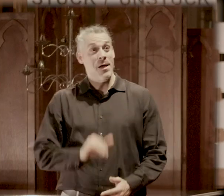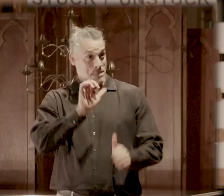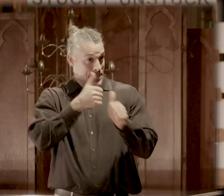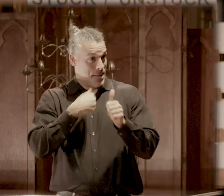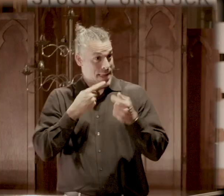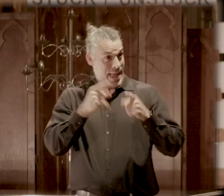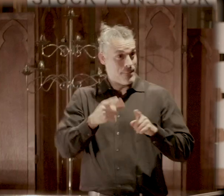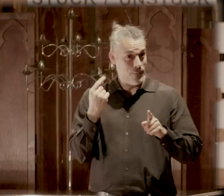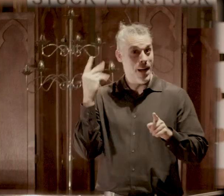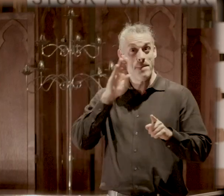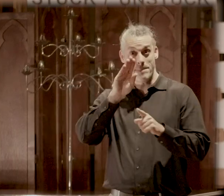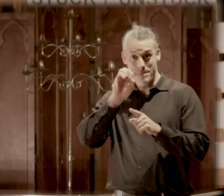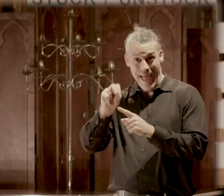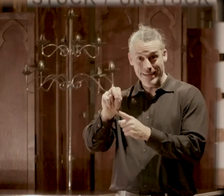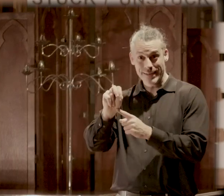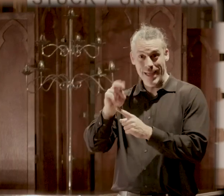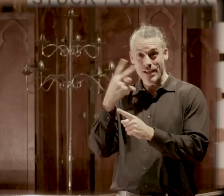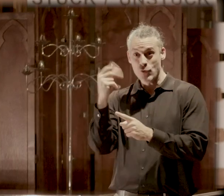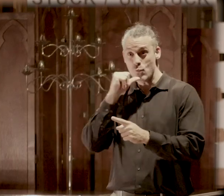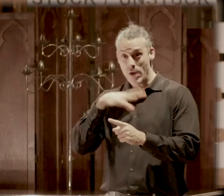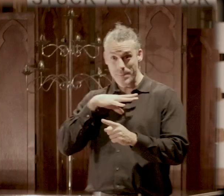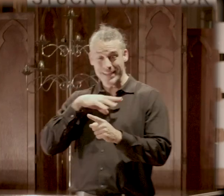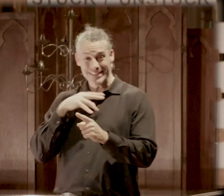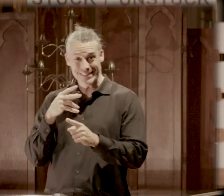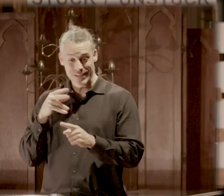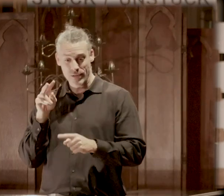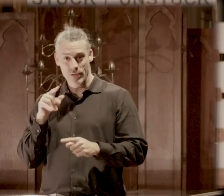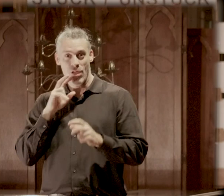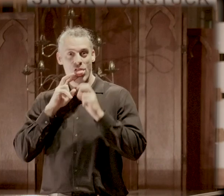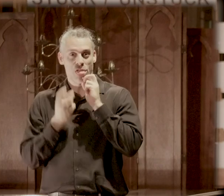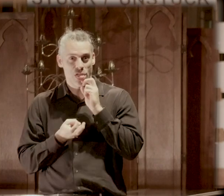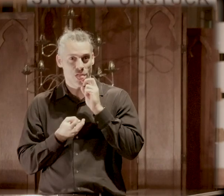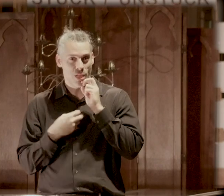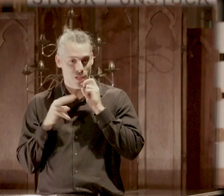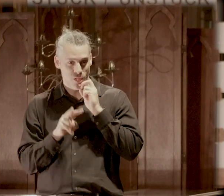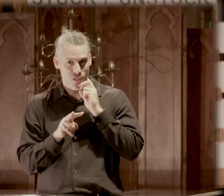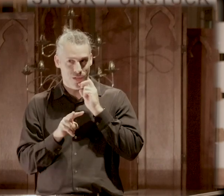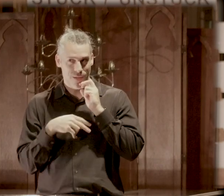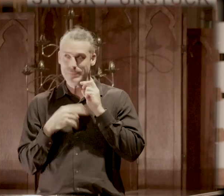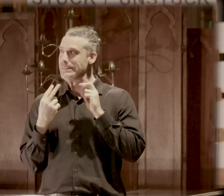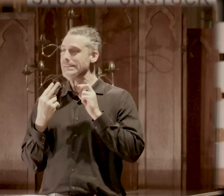And from behind me, Ben and those two ladies are standing there with their mouths open.